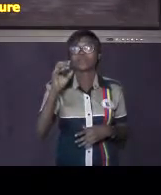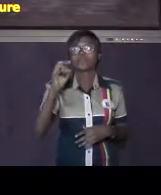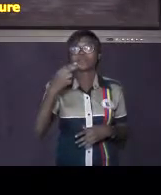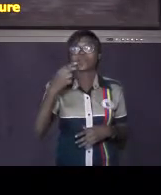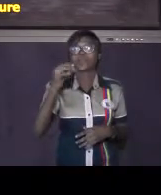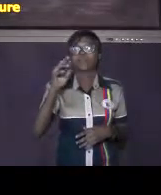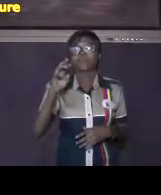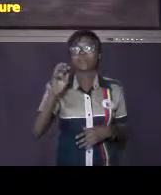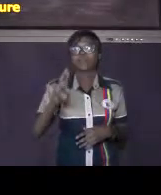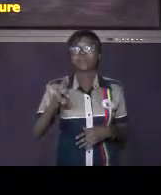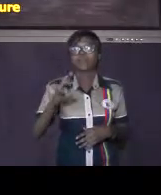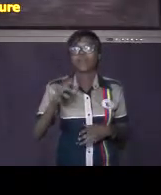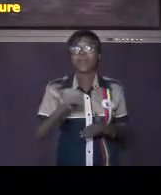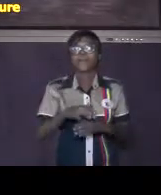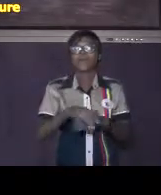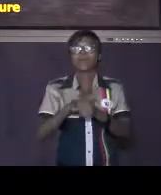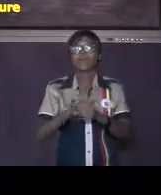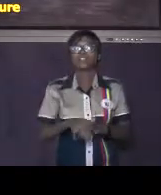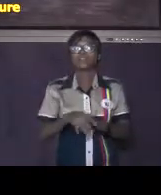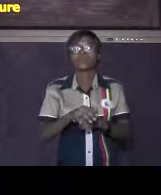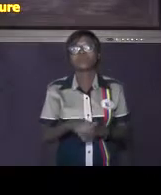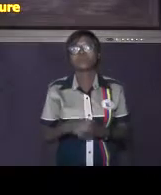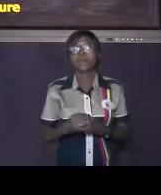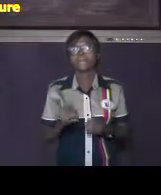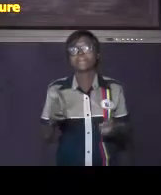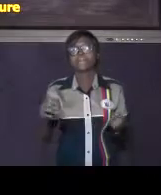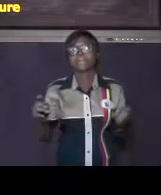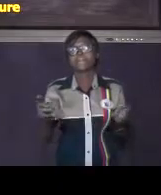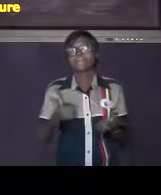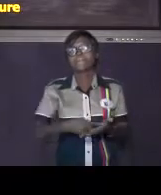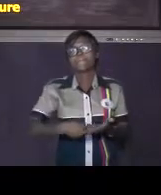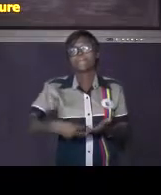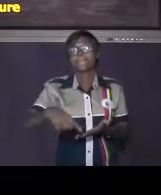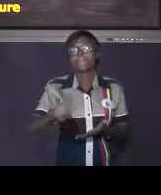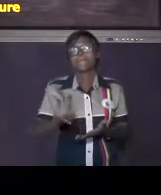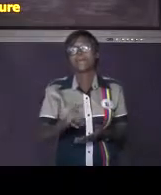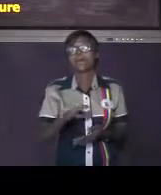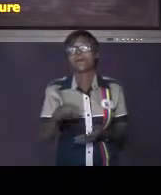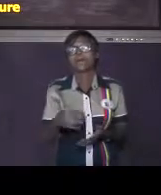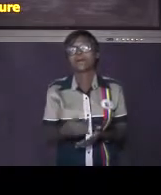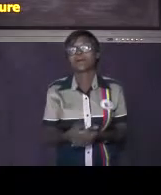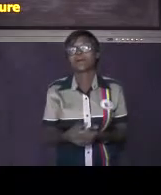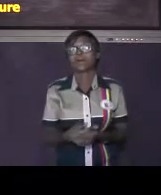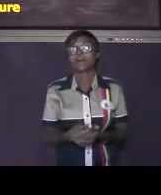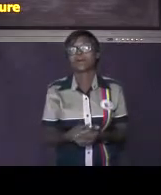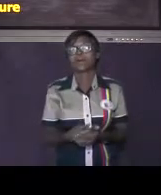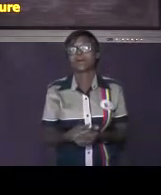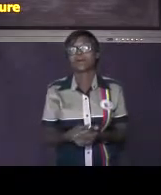pressure. So any 5 of these, you are very correct. So mark the 2.